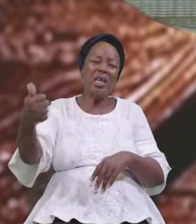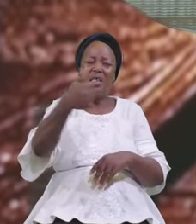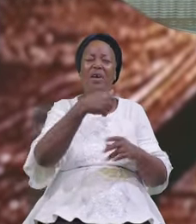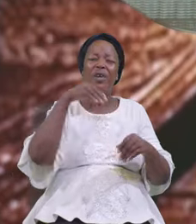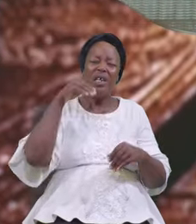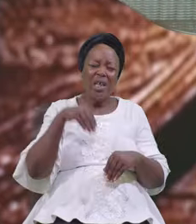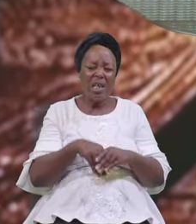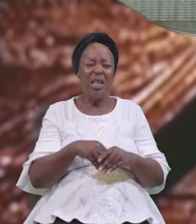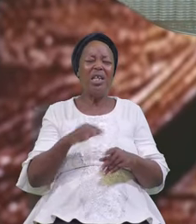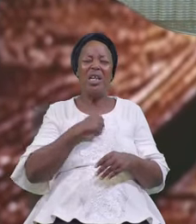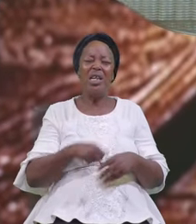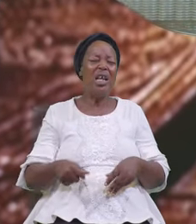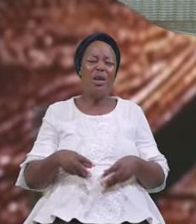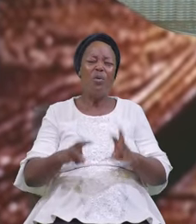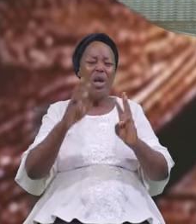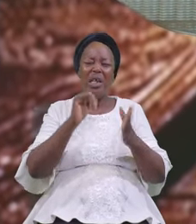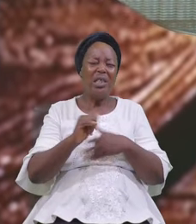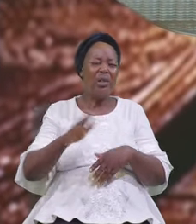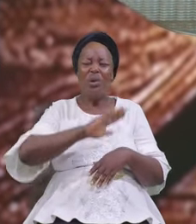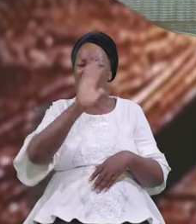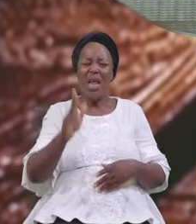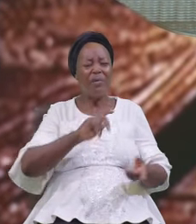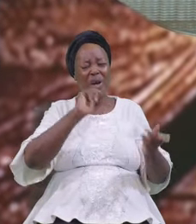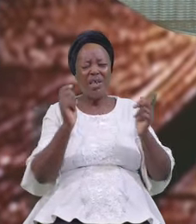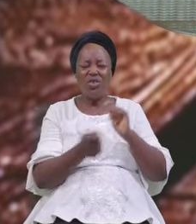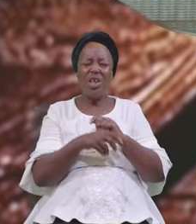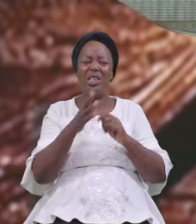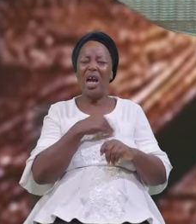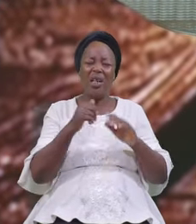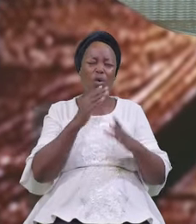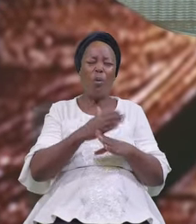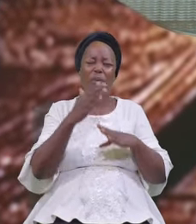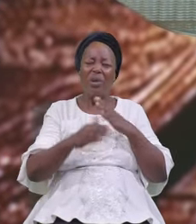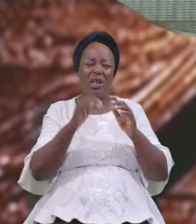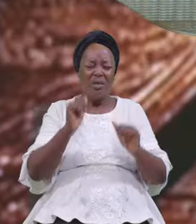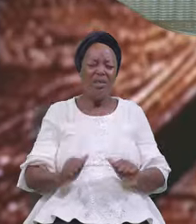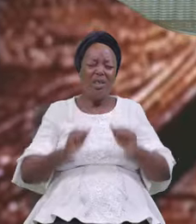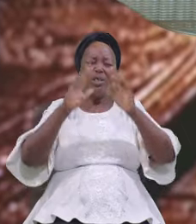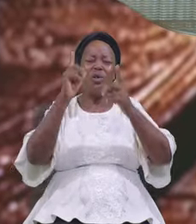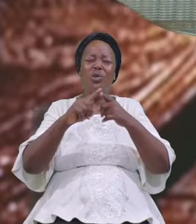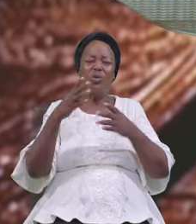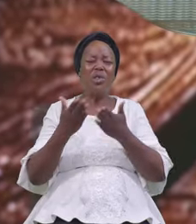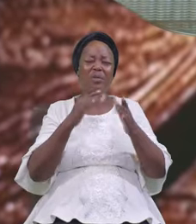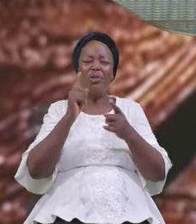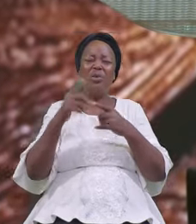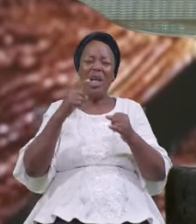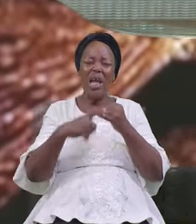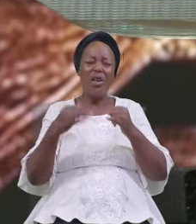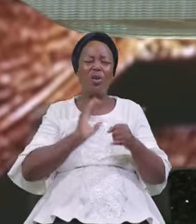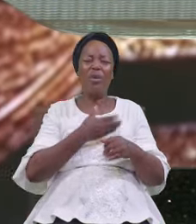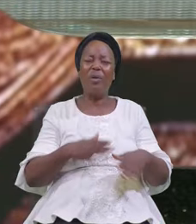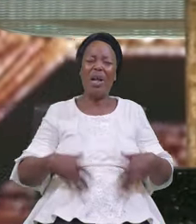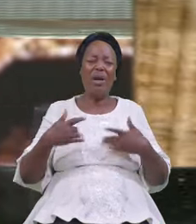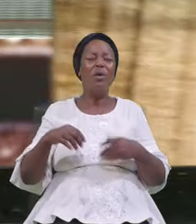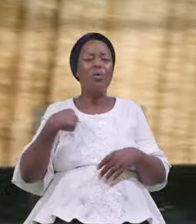an irrevocable, irreversible consecration to serve you to the end of our lives. We're